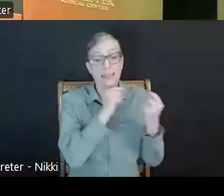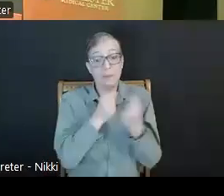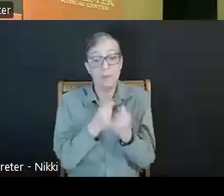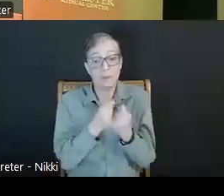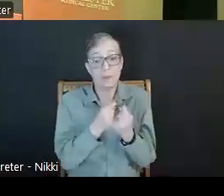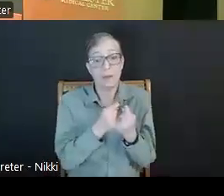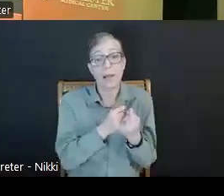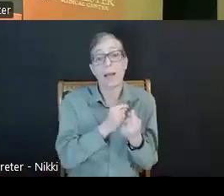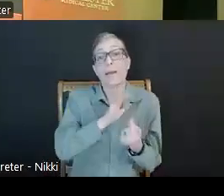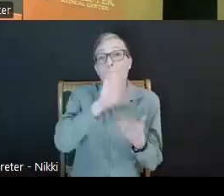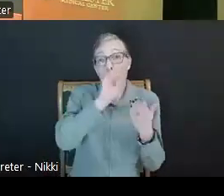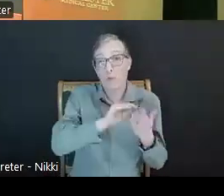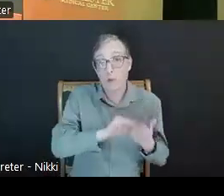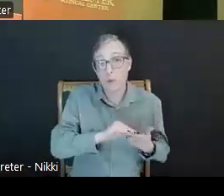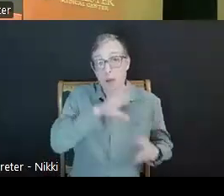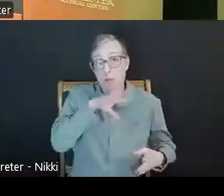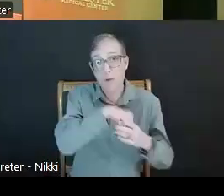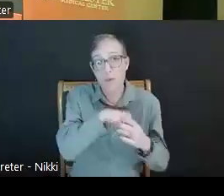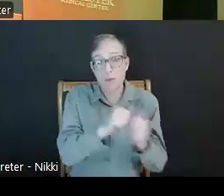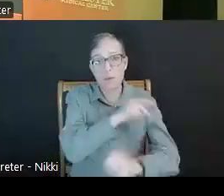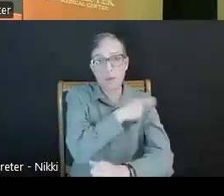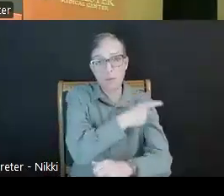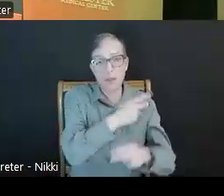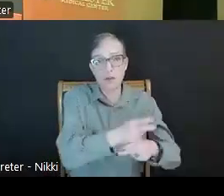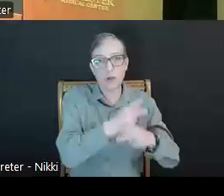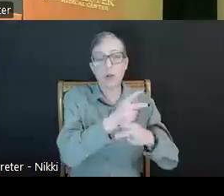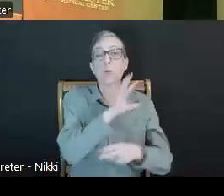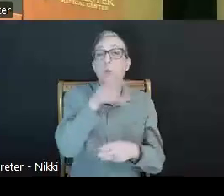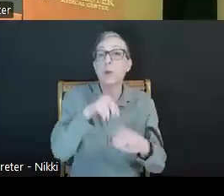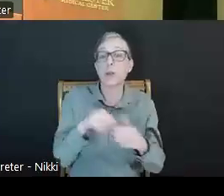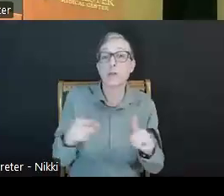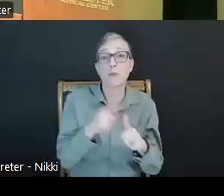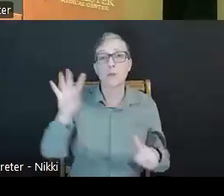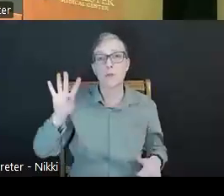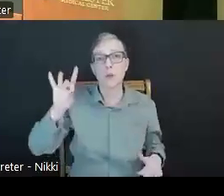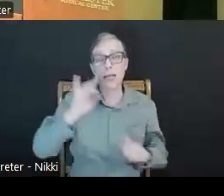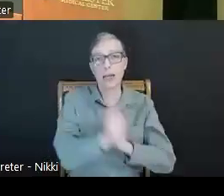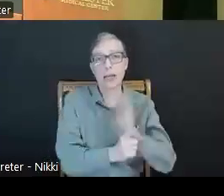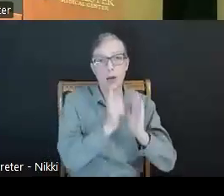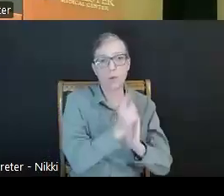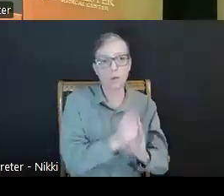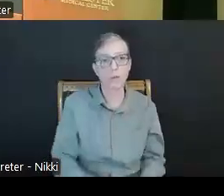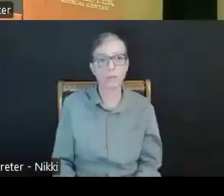first 48 hours of admission, the average and clustering of their past shared